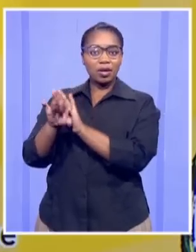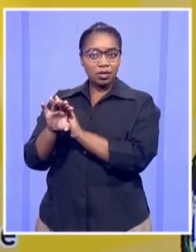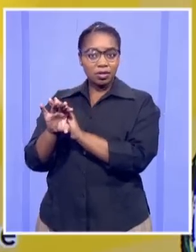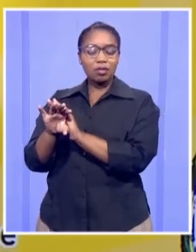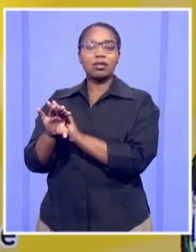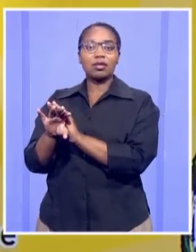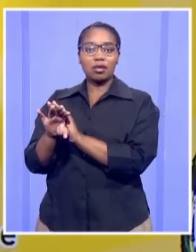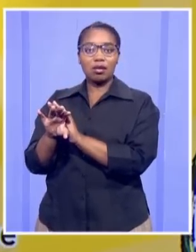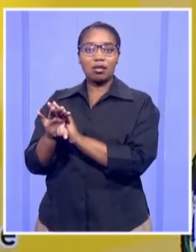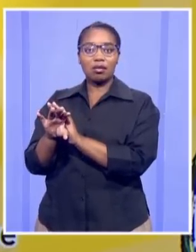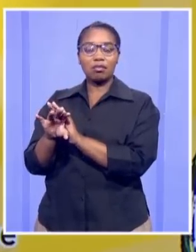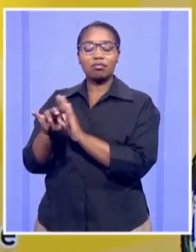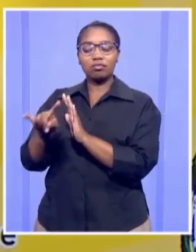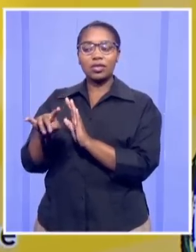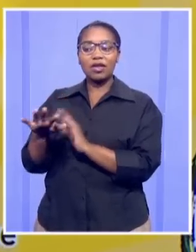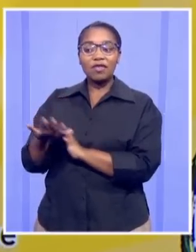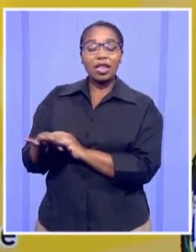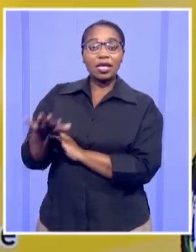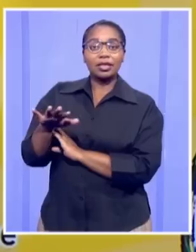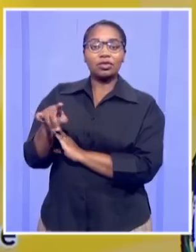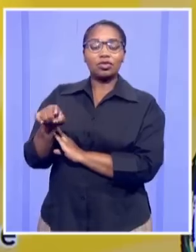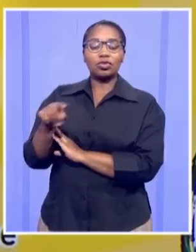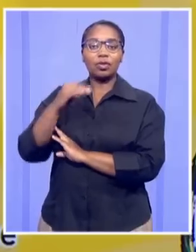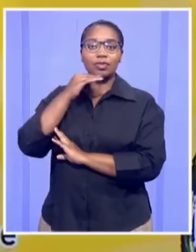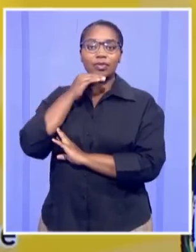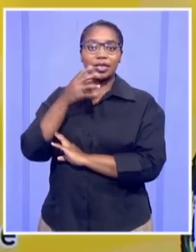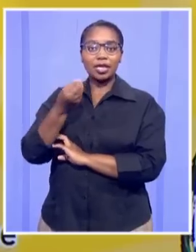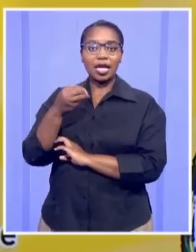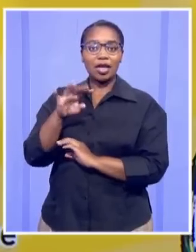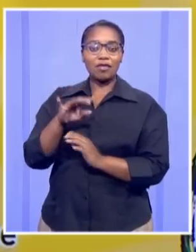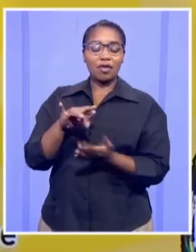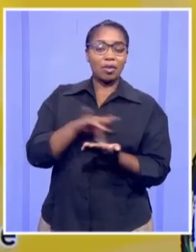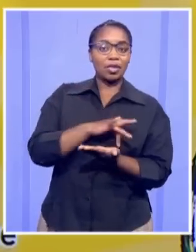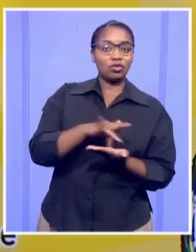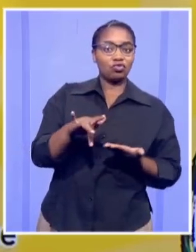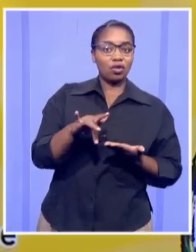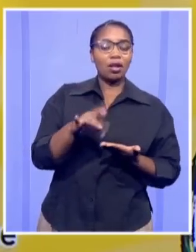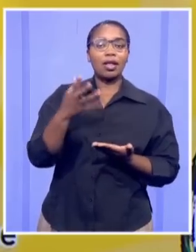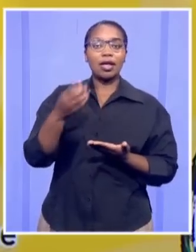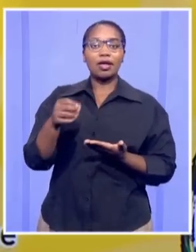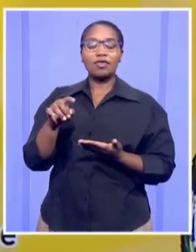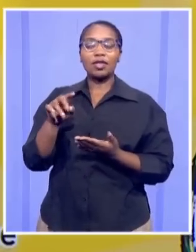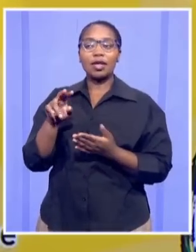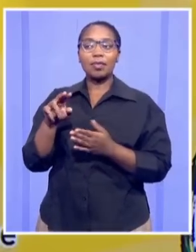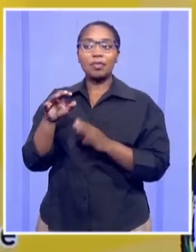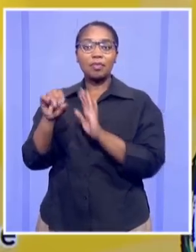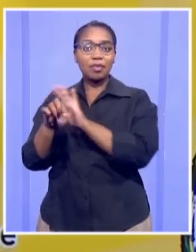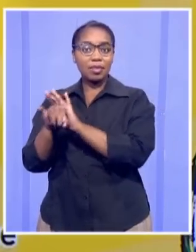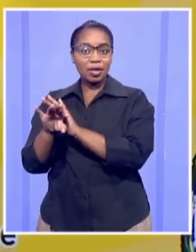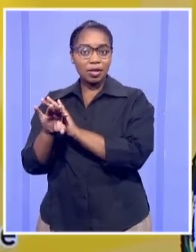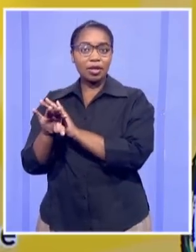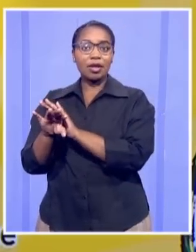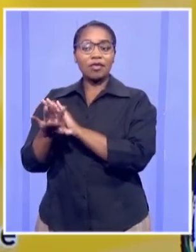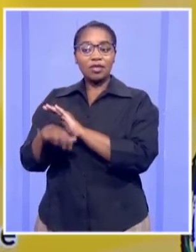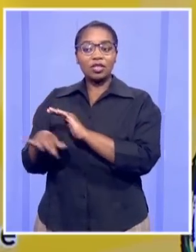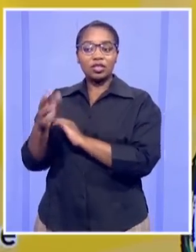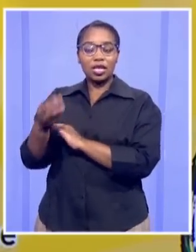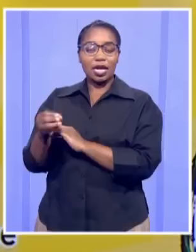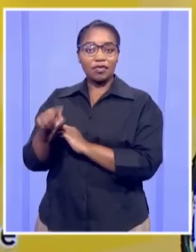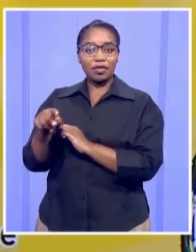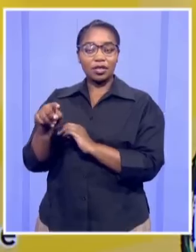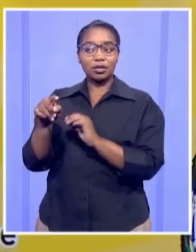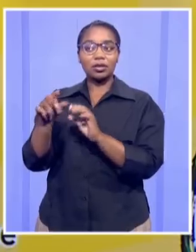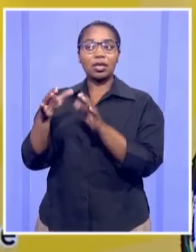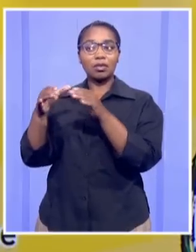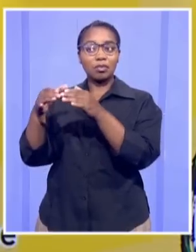the press, there's got the media relations has got the press room, the press conference facility, which is this one.